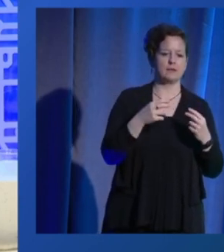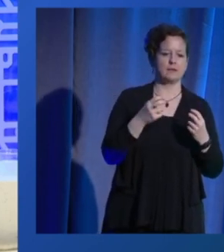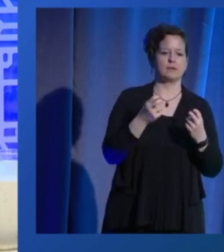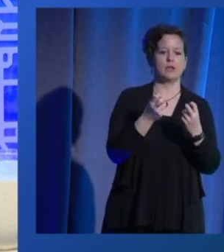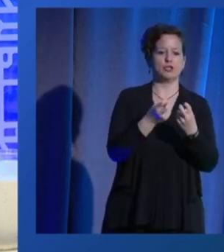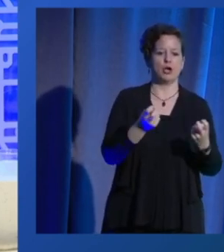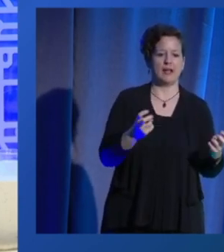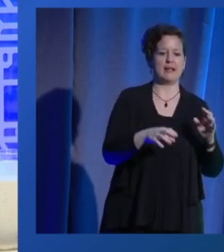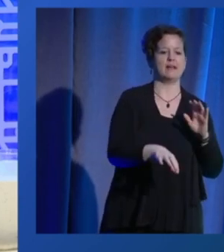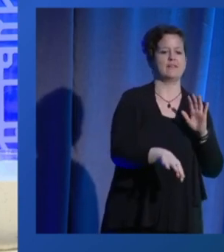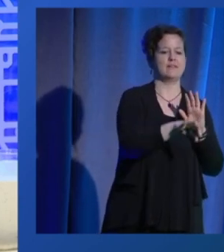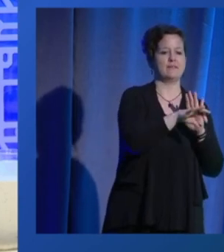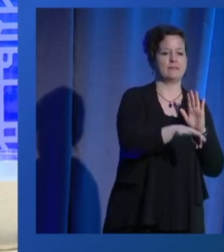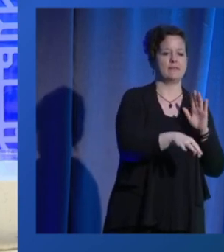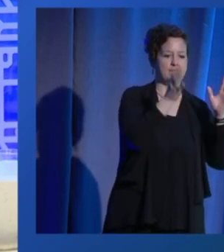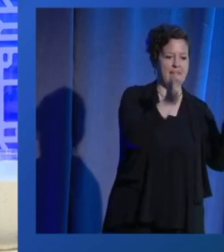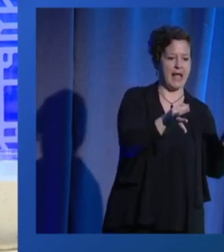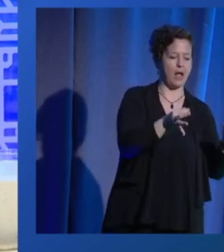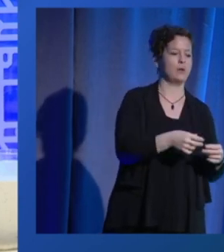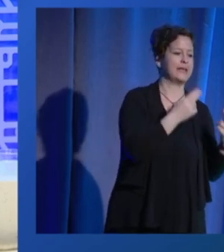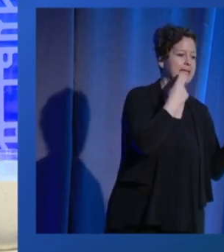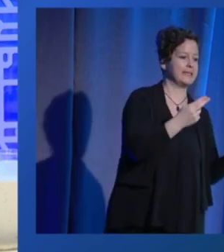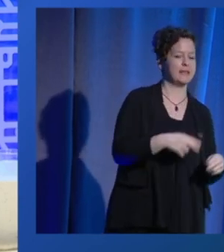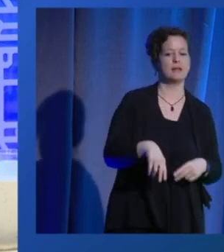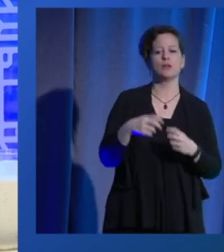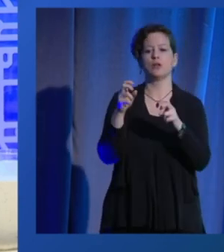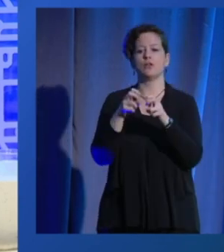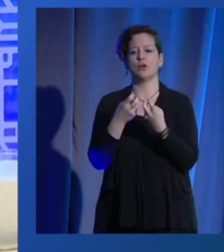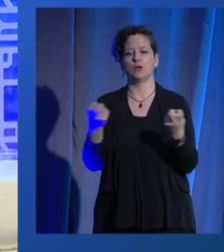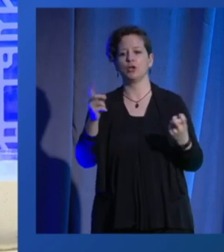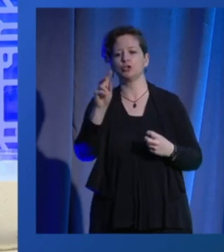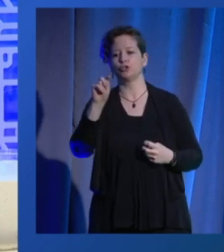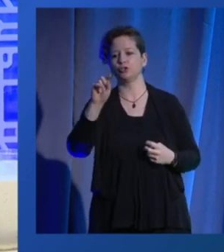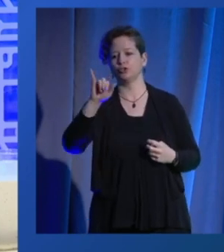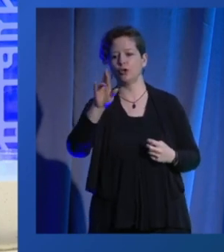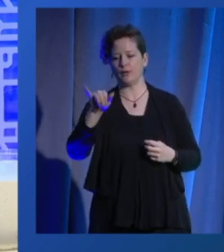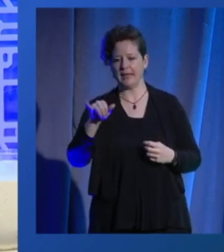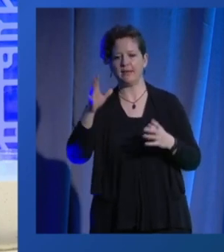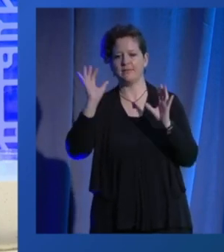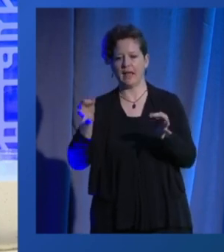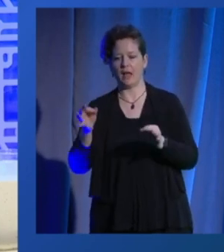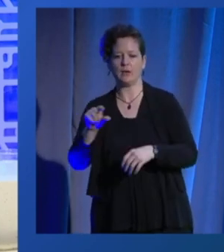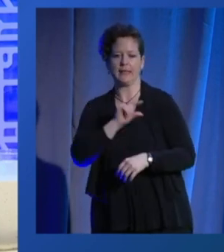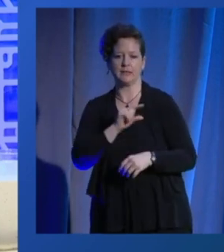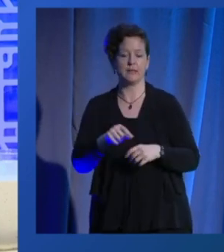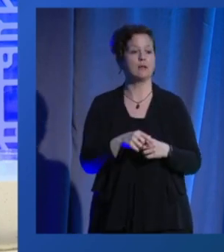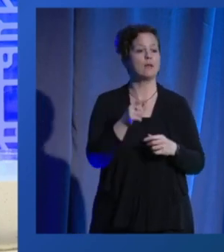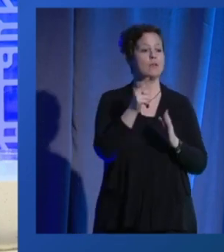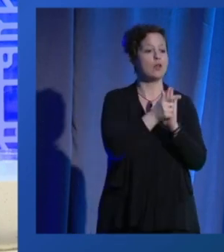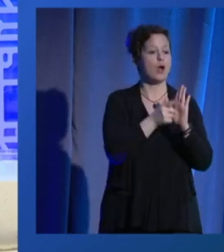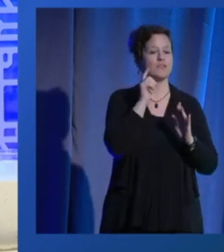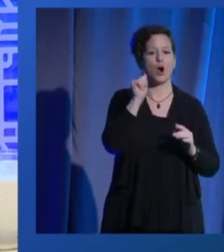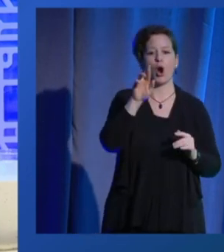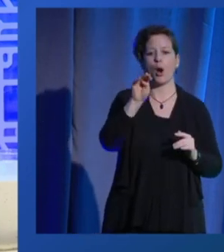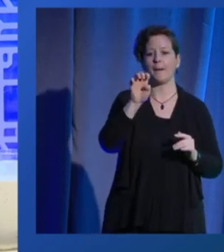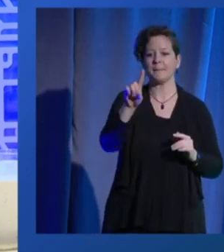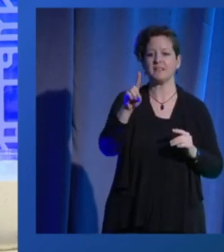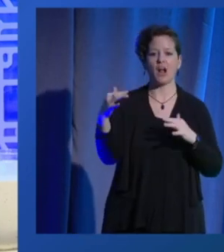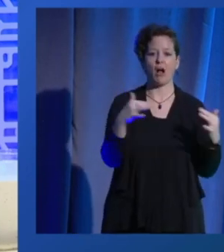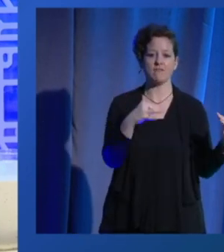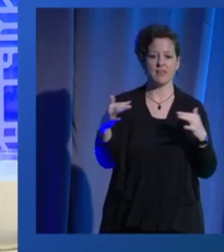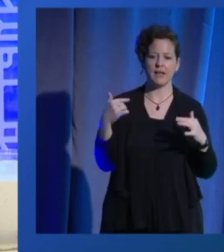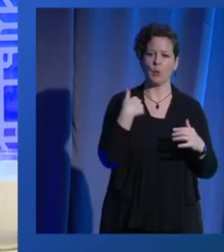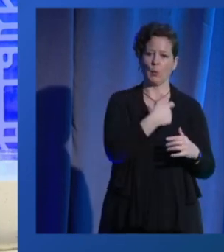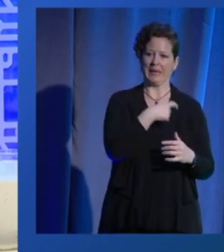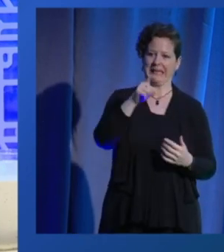have Benchmark tests that reflect the complexity of the arm you know laws of armed conflict we need ffc's